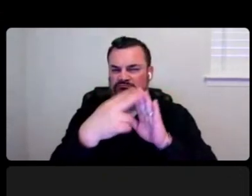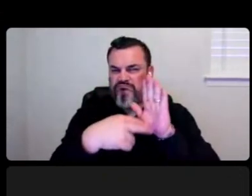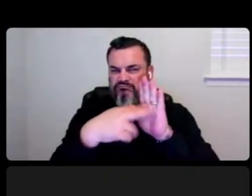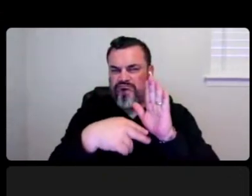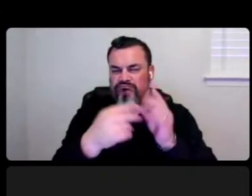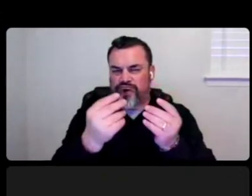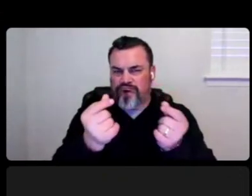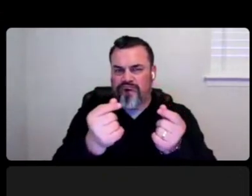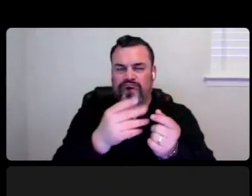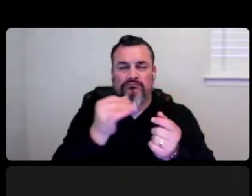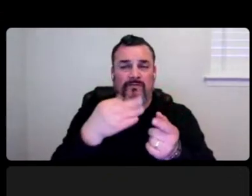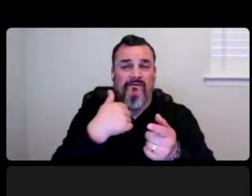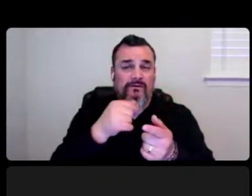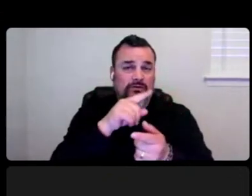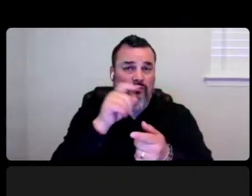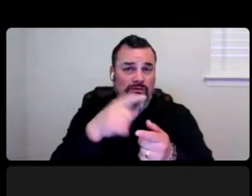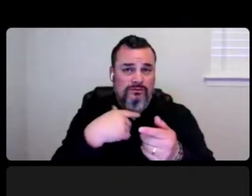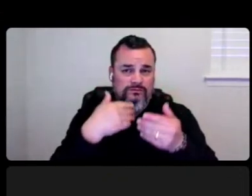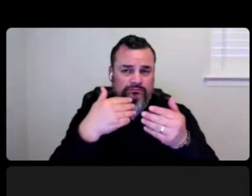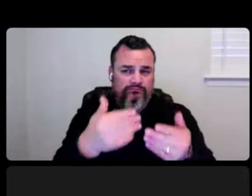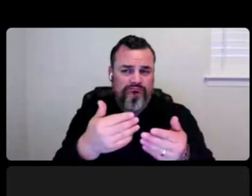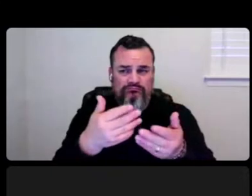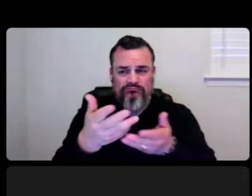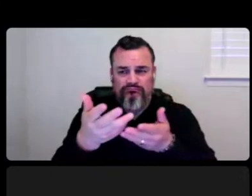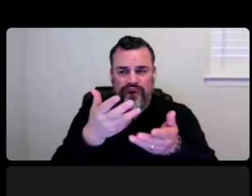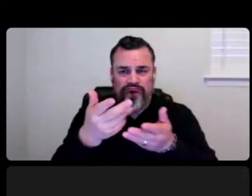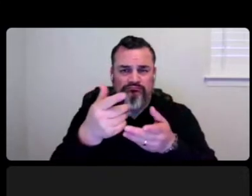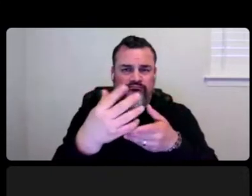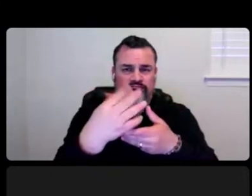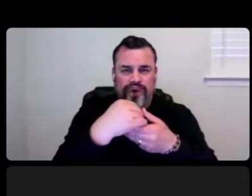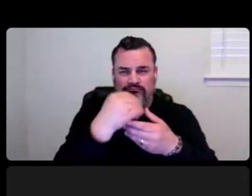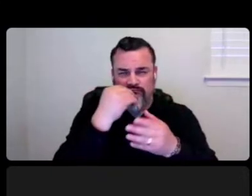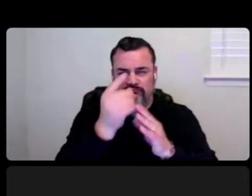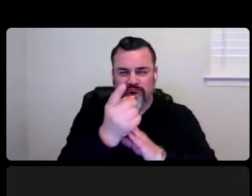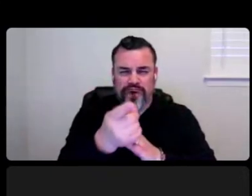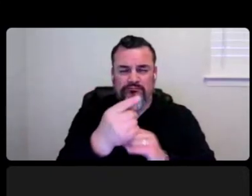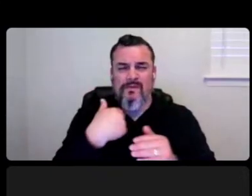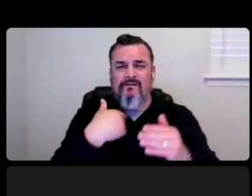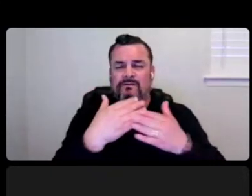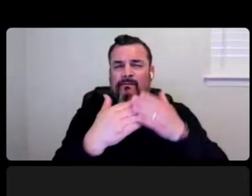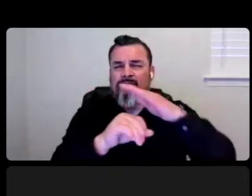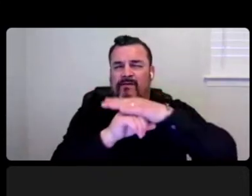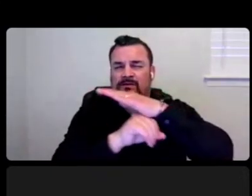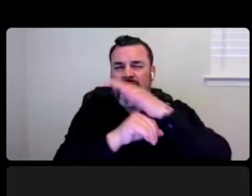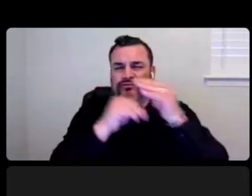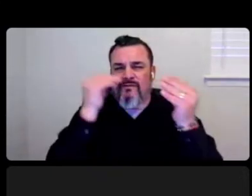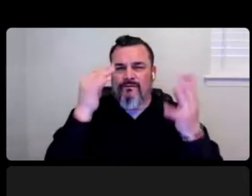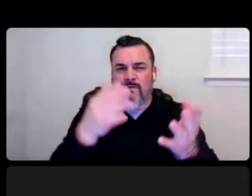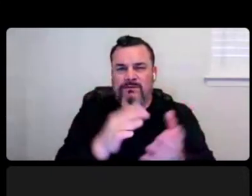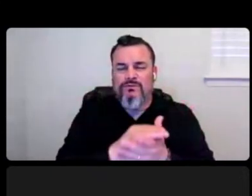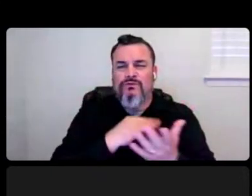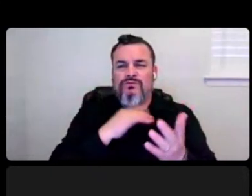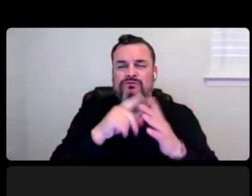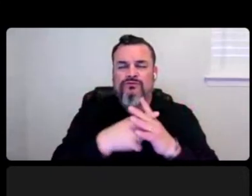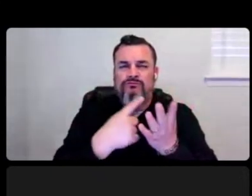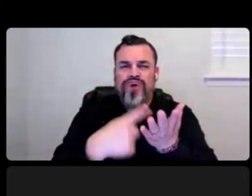through these. And if we have any questions, we're going to get in where you guys are engaged in a minute. We got some foundational information that we're going to start talking.